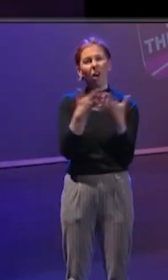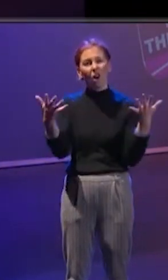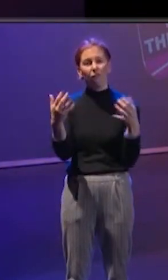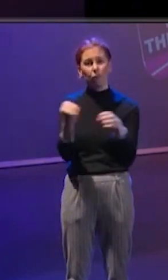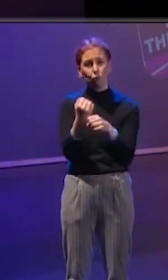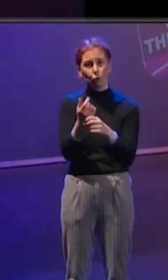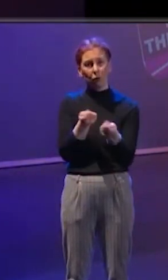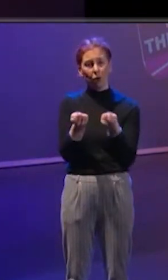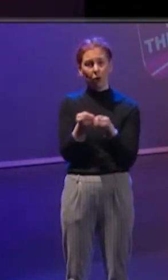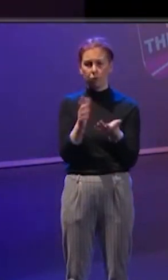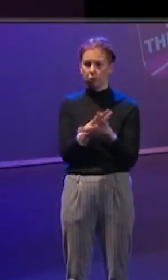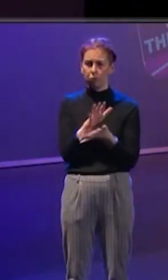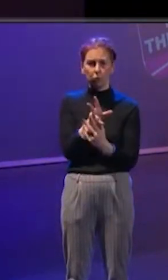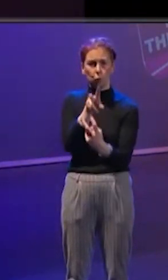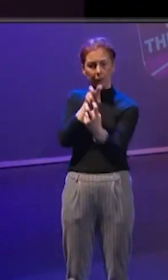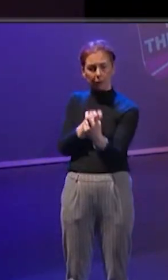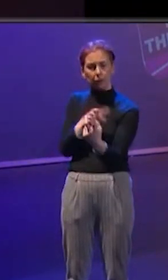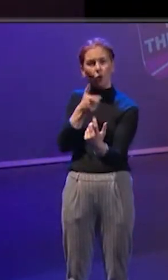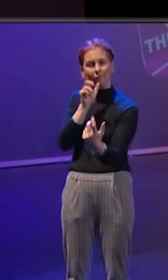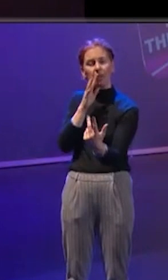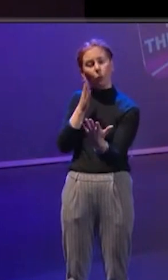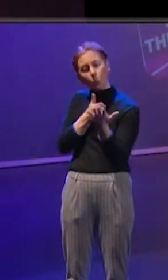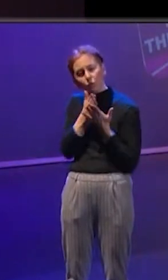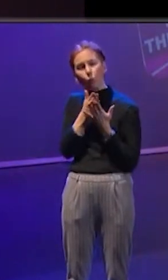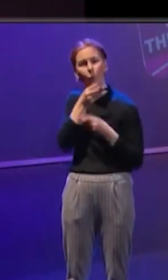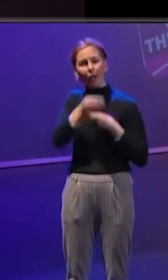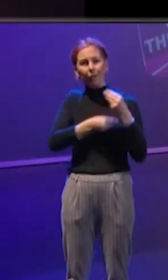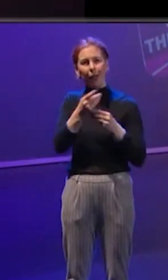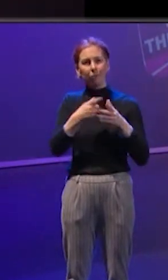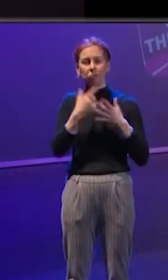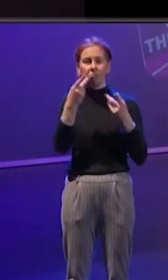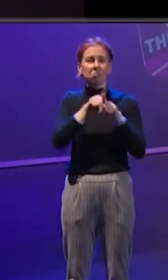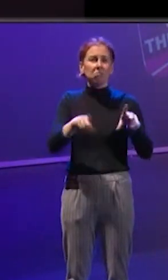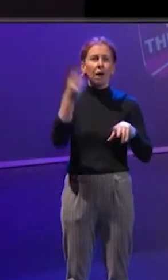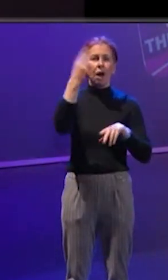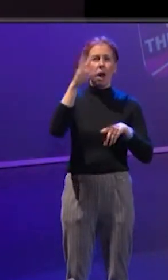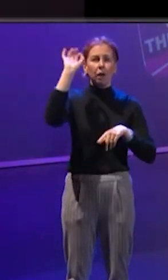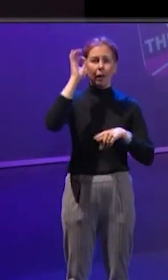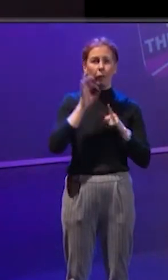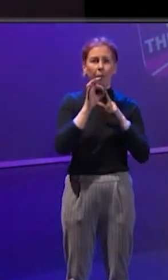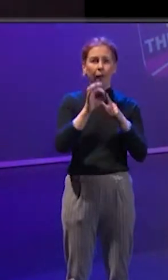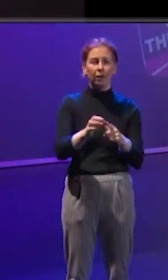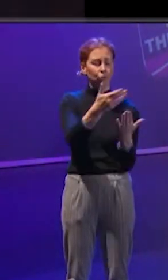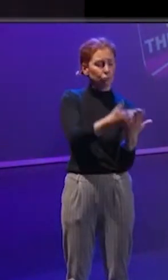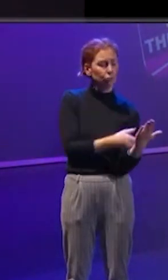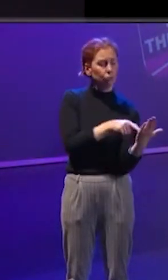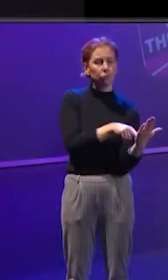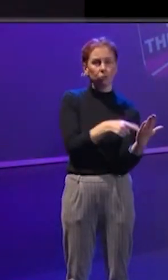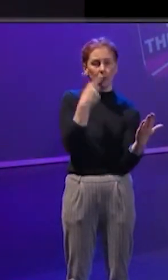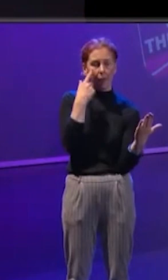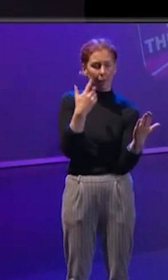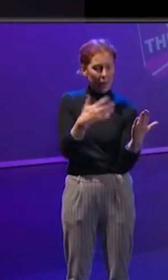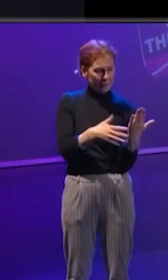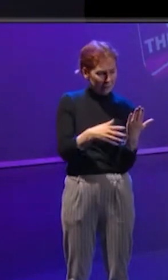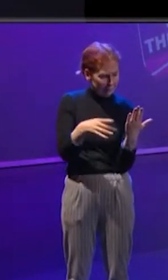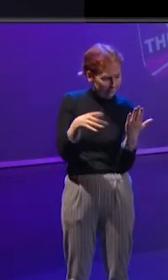and have a coffee and take you through something like an Arts Council application. They can seem really daunting, but once you start to understand what's really behind the big